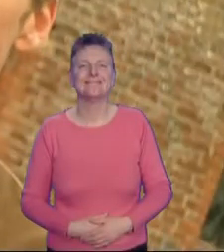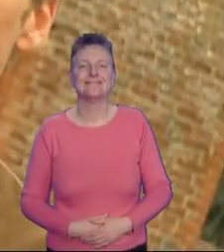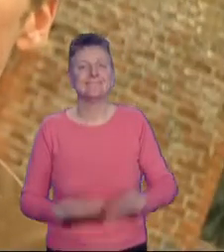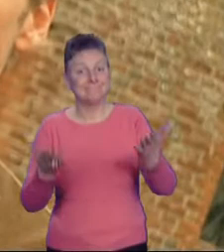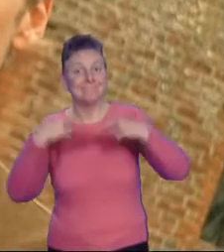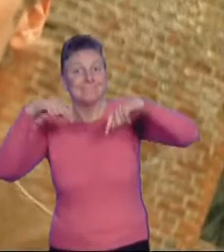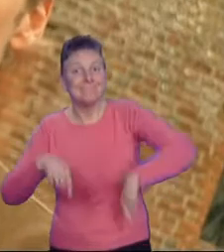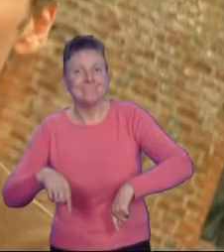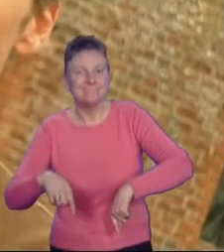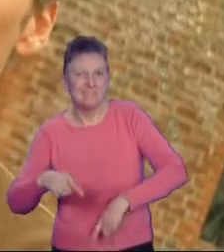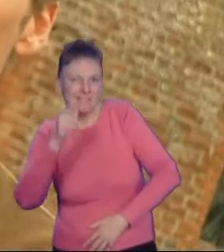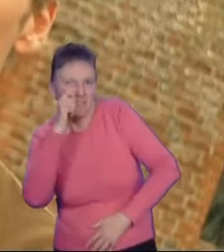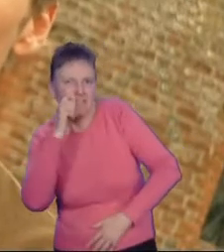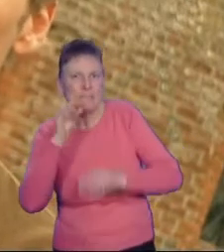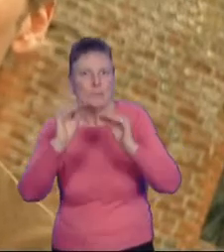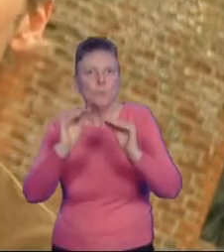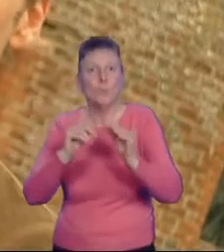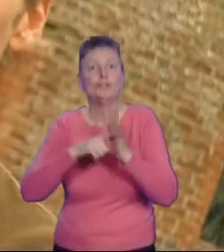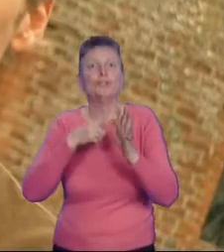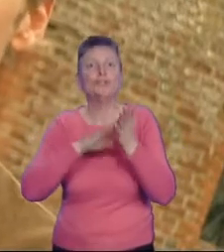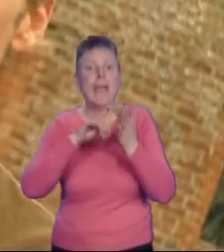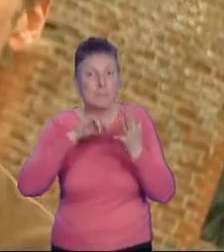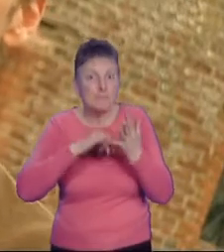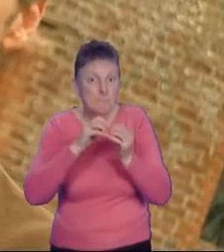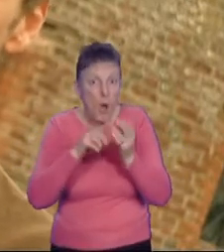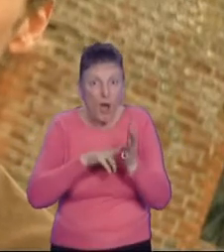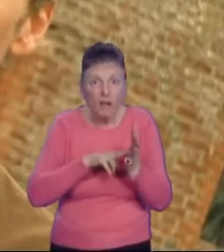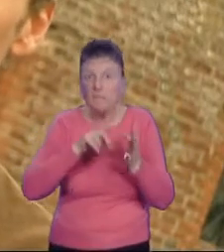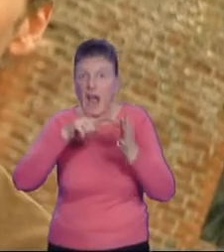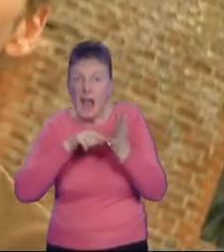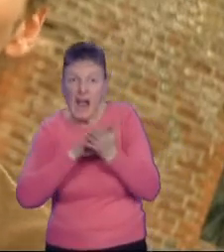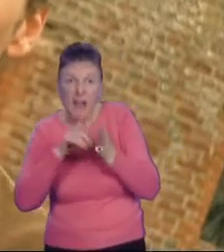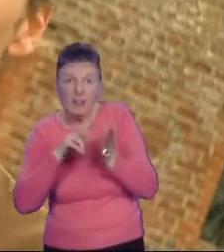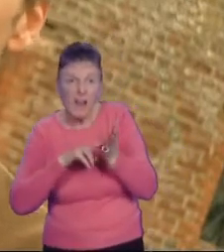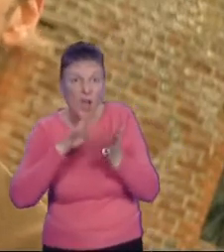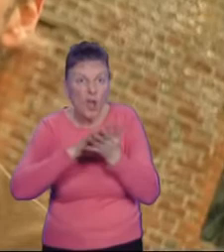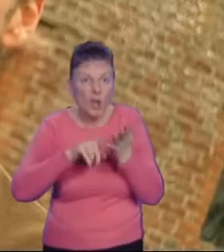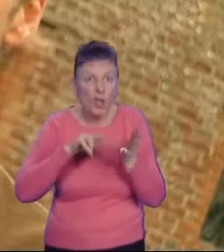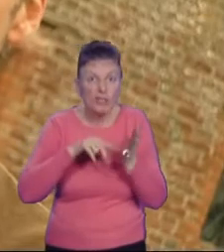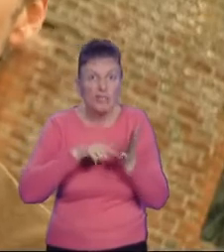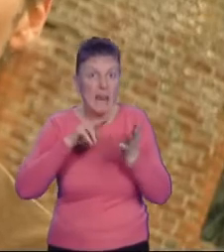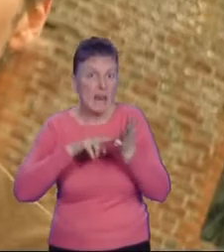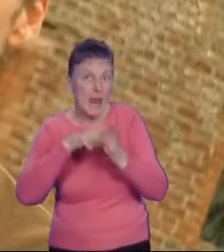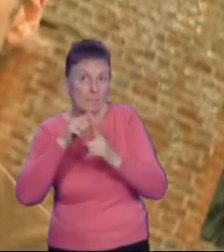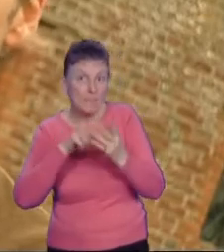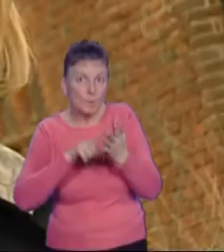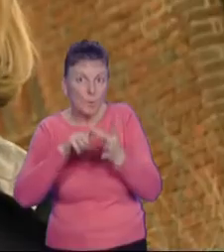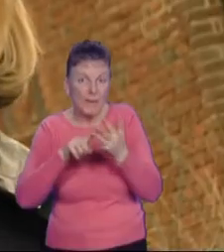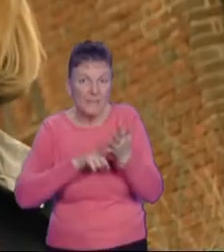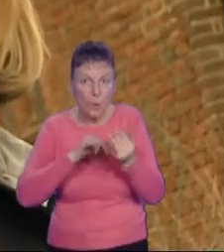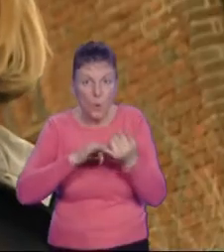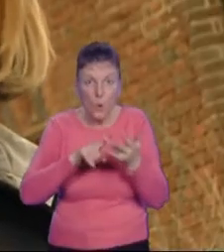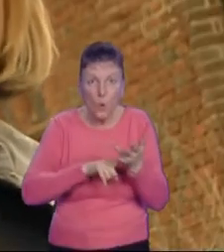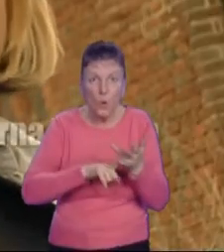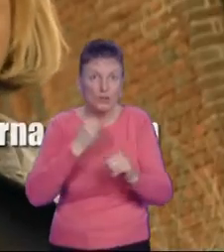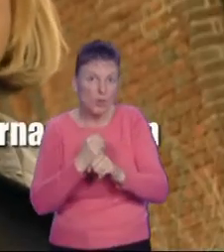Welcome to Spy School. James Bond, Ethan Hunt, Napoleon Solo, George Smiley. All fictional charlatans and frauds.